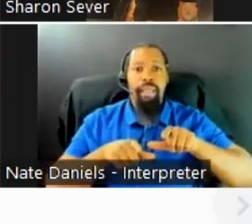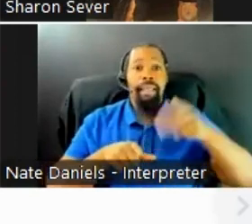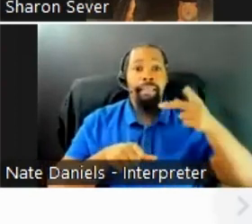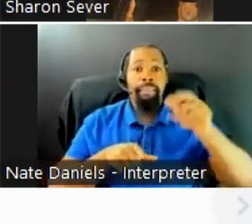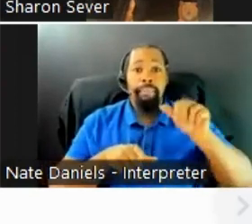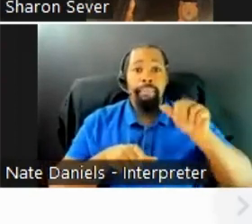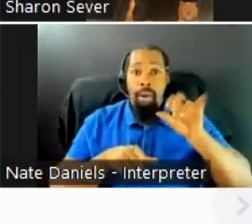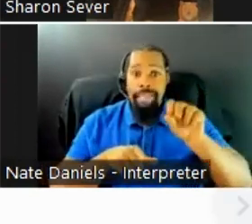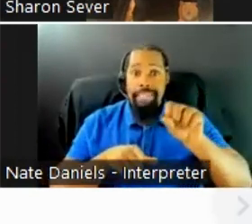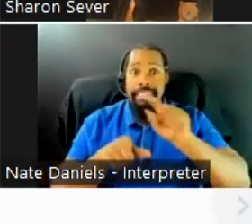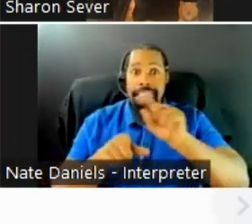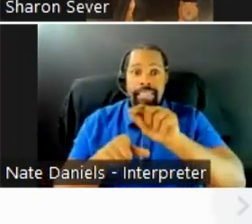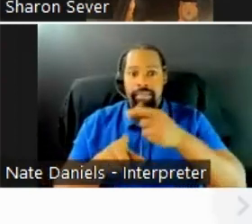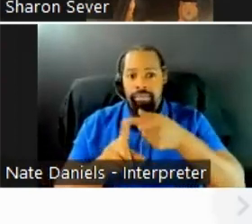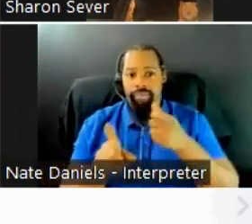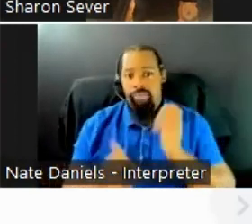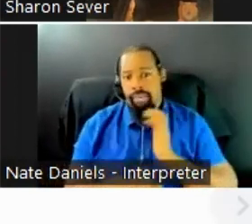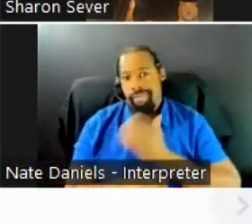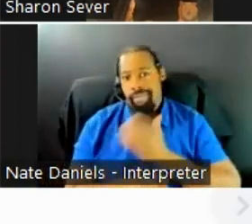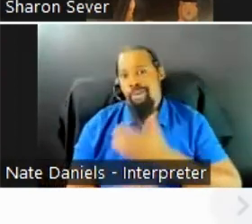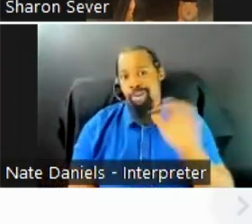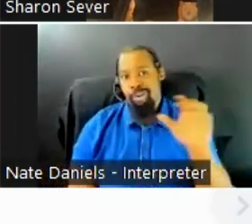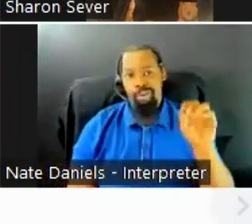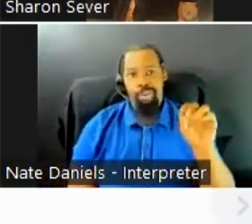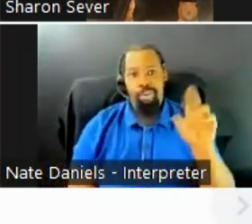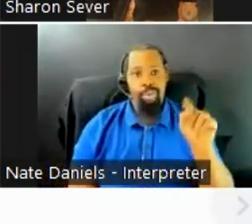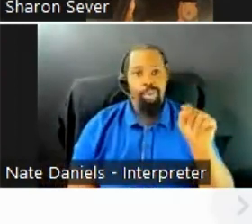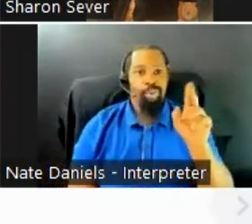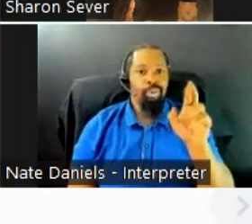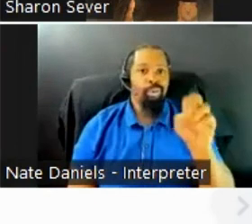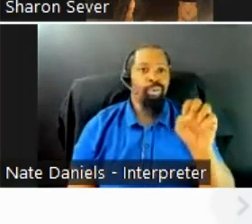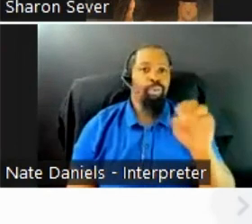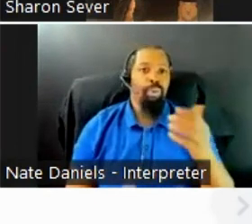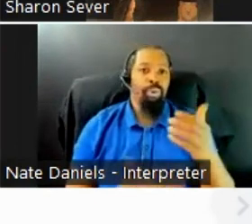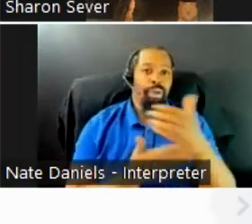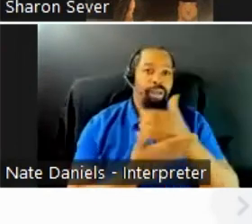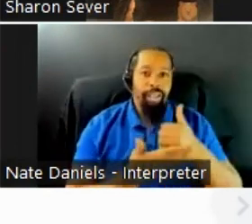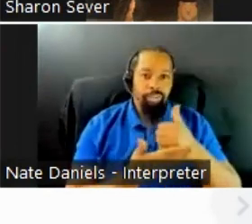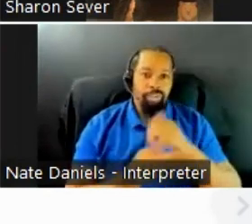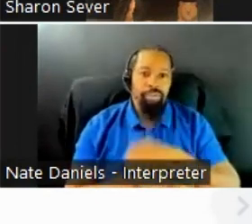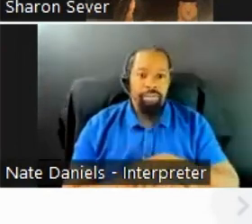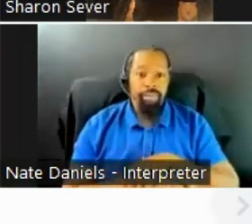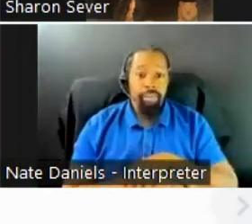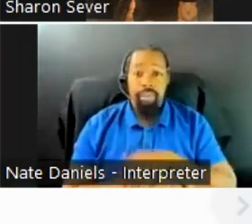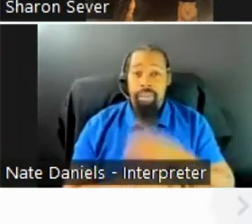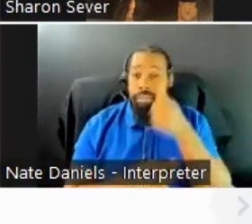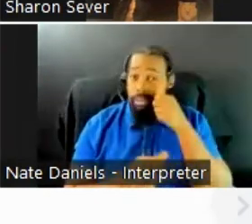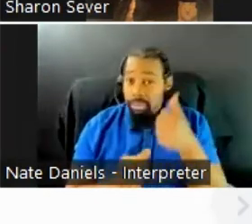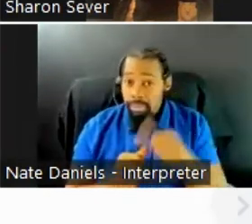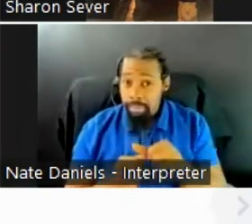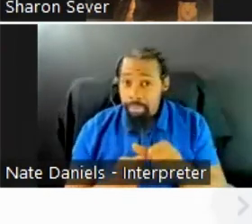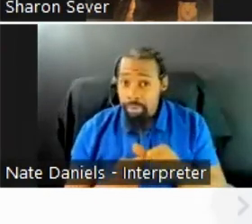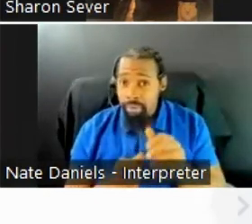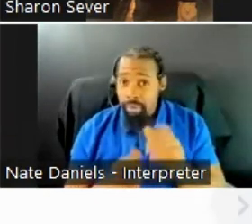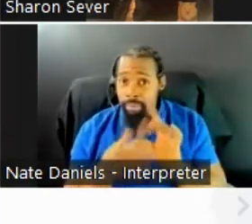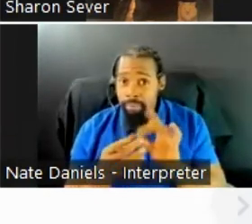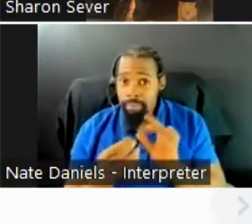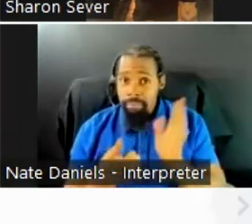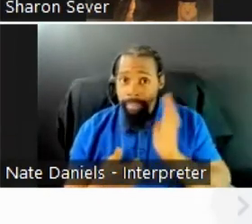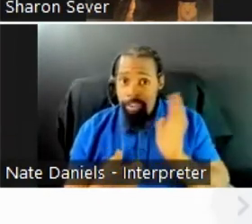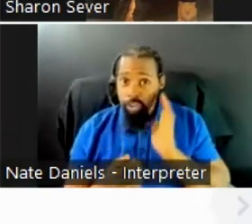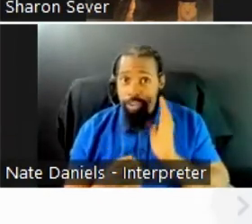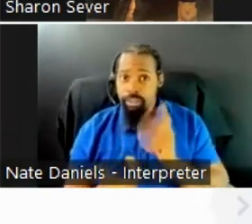collections. And it brings me back to being accepted by the French Federation.